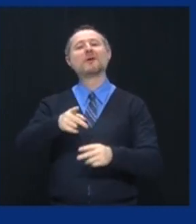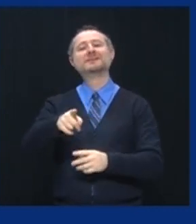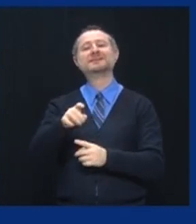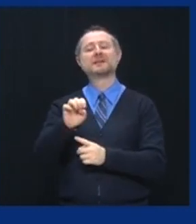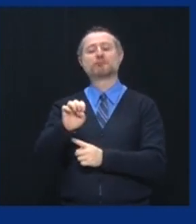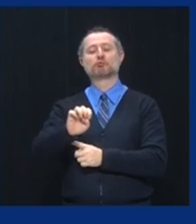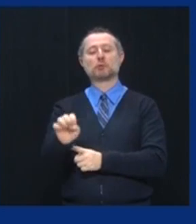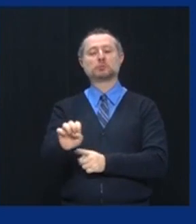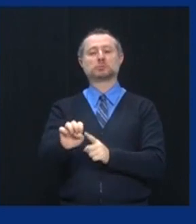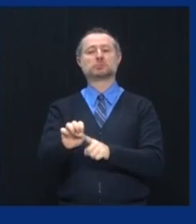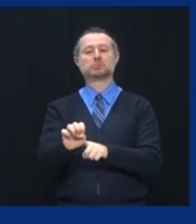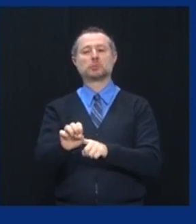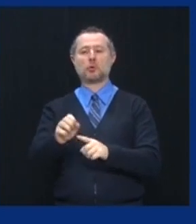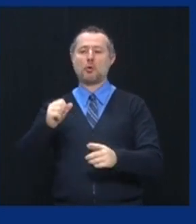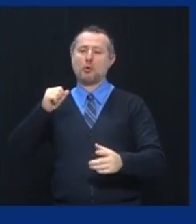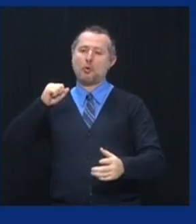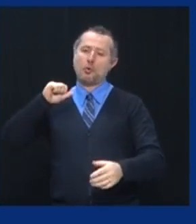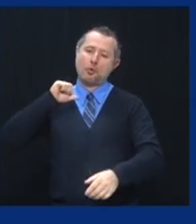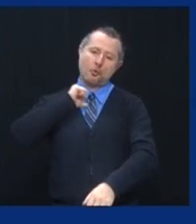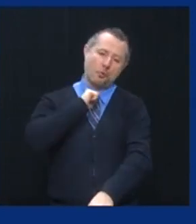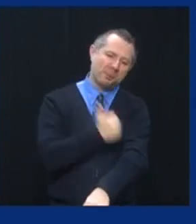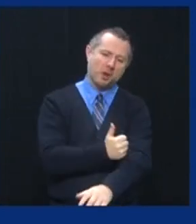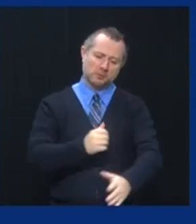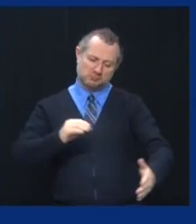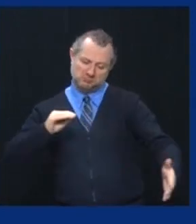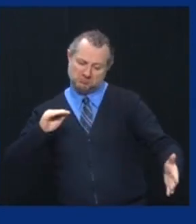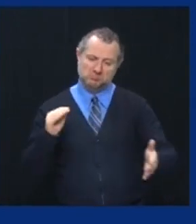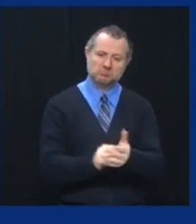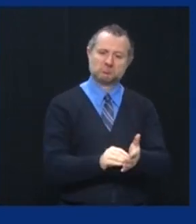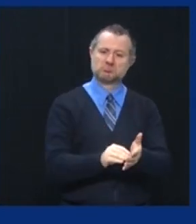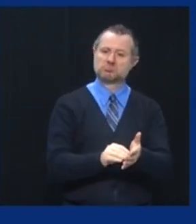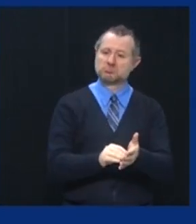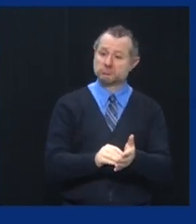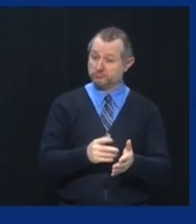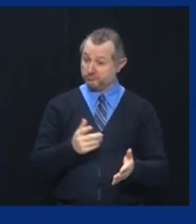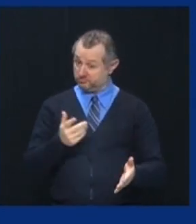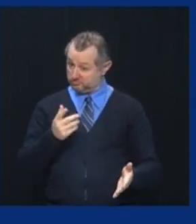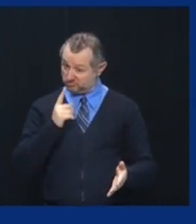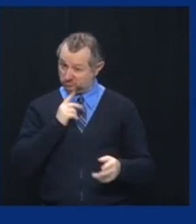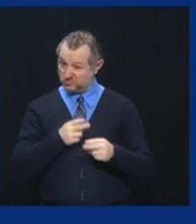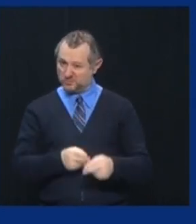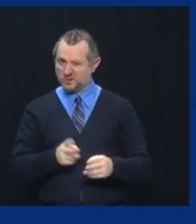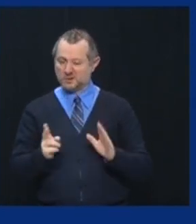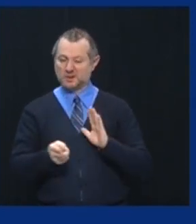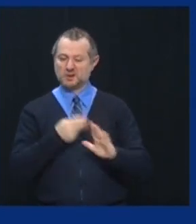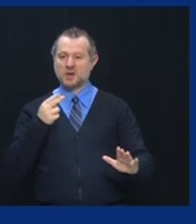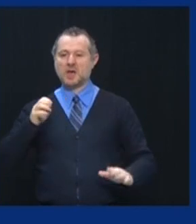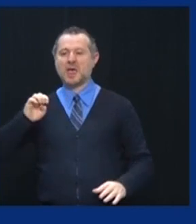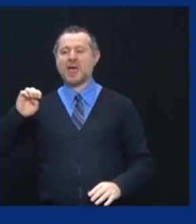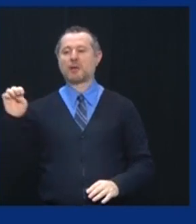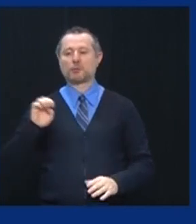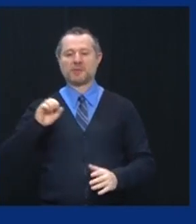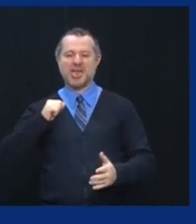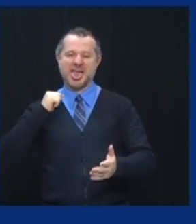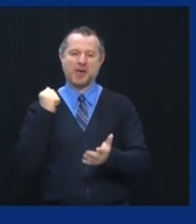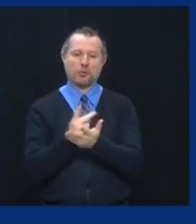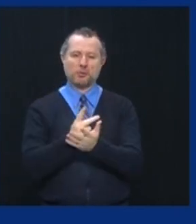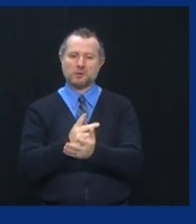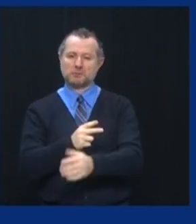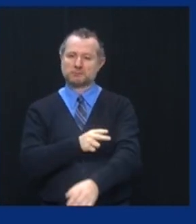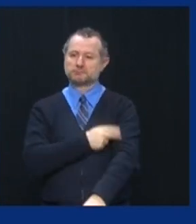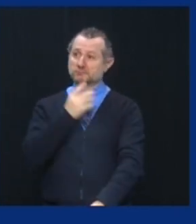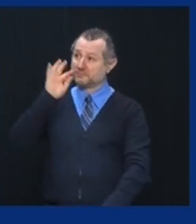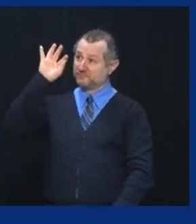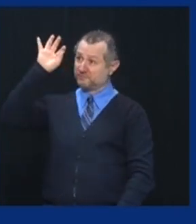authorization, you can this is an emergency authorization, federal approval. There